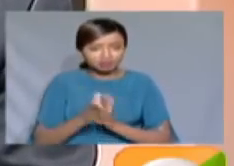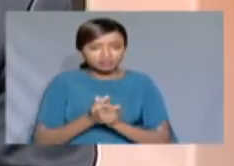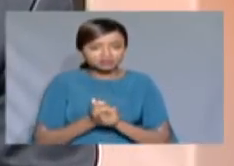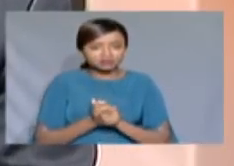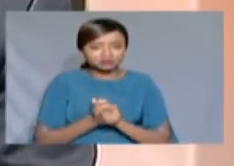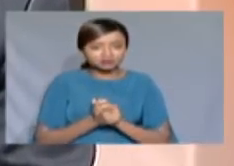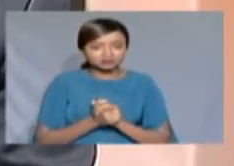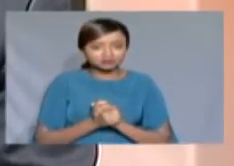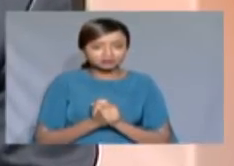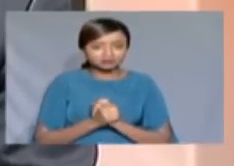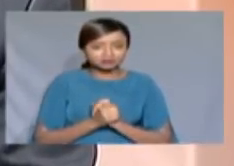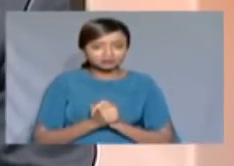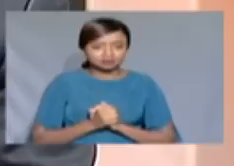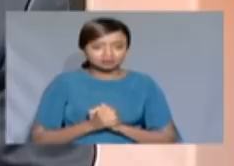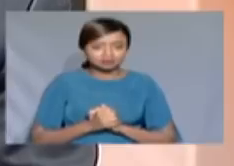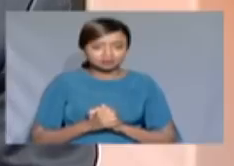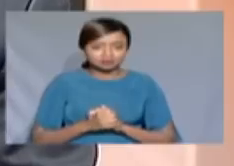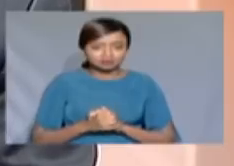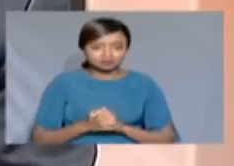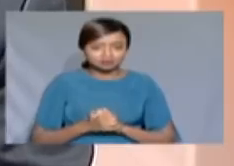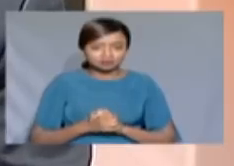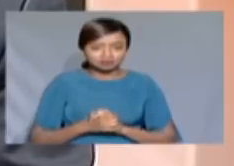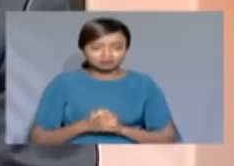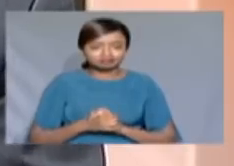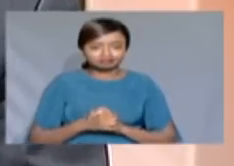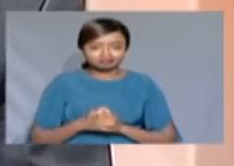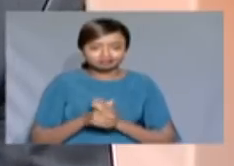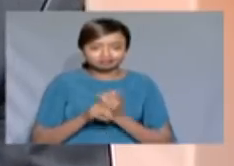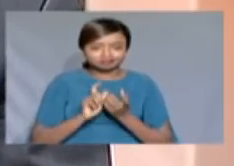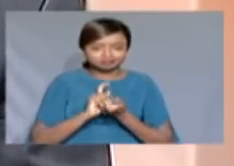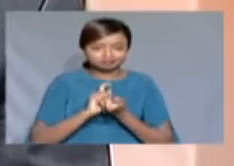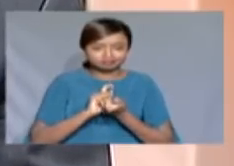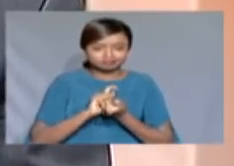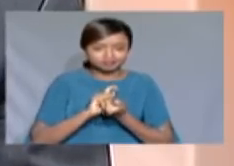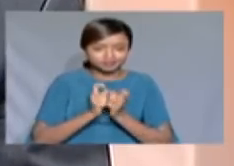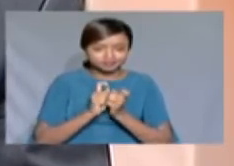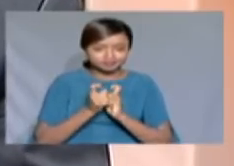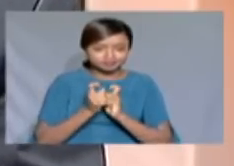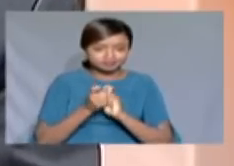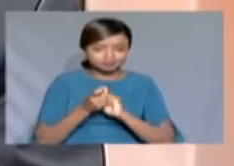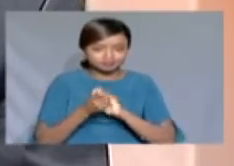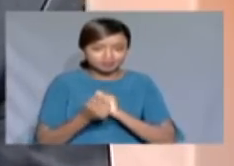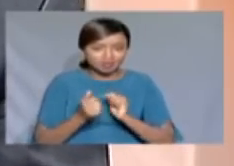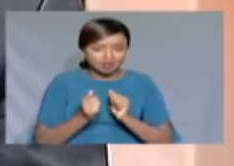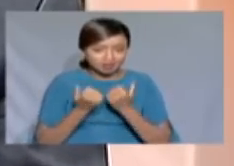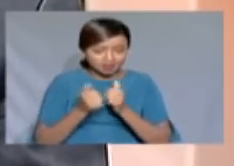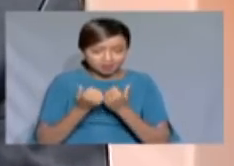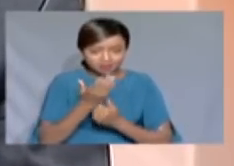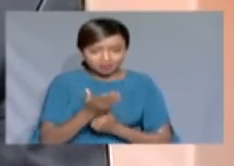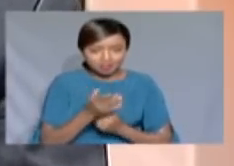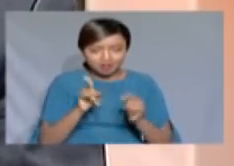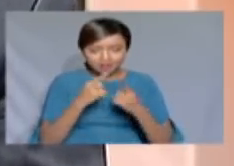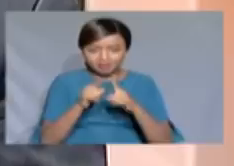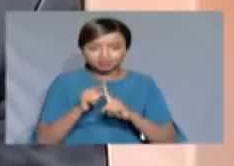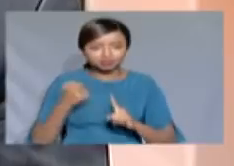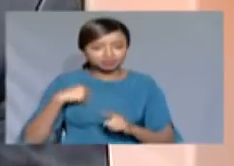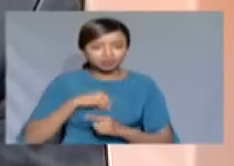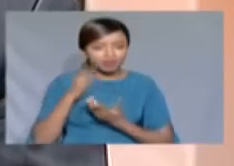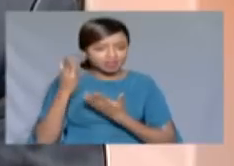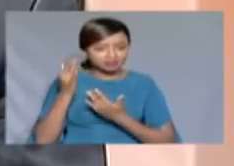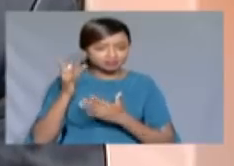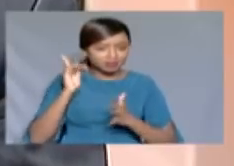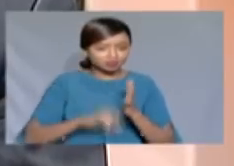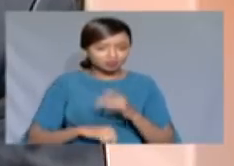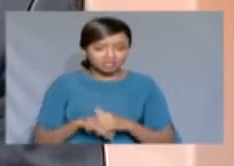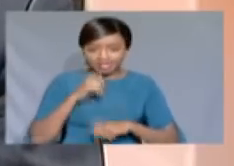IDEX, you know, the fact that things keep on changing. It is the reason why it is expected that by the time